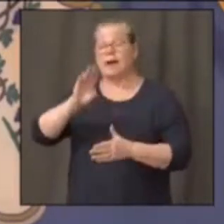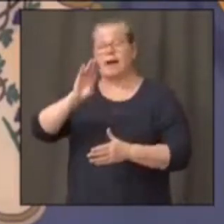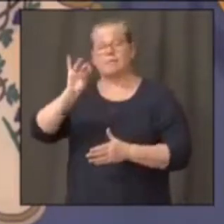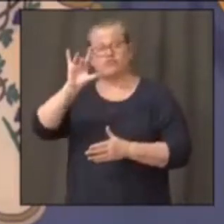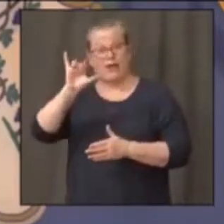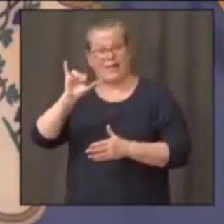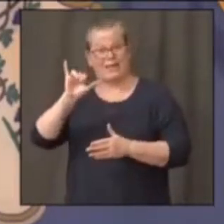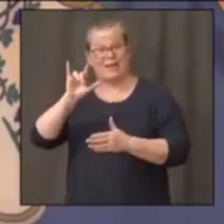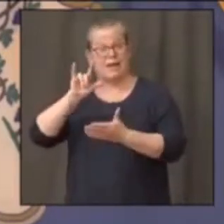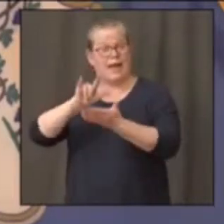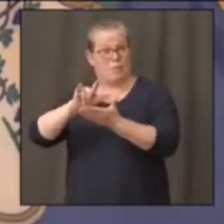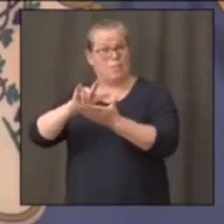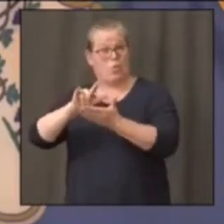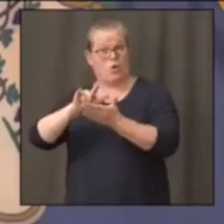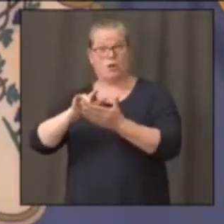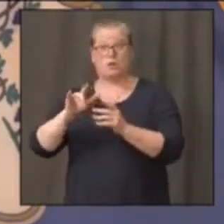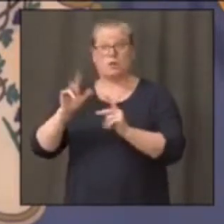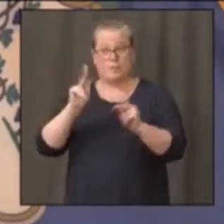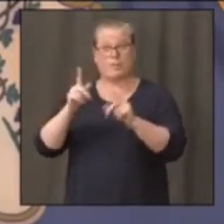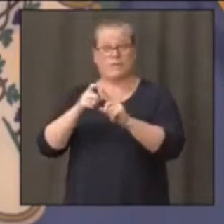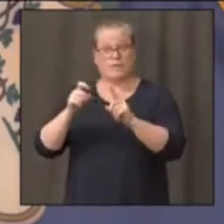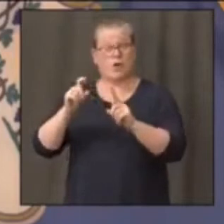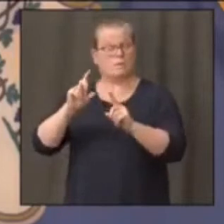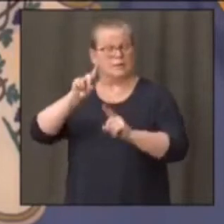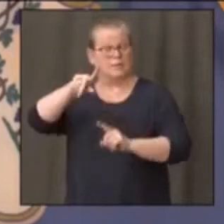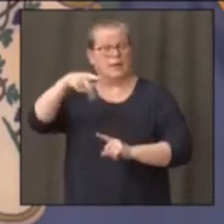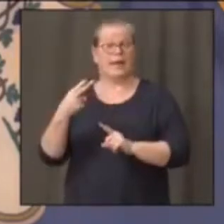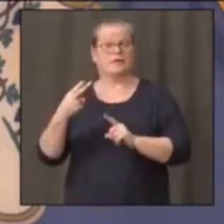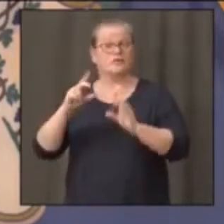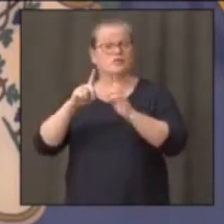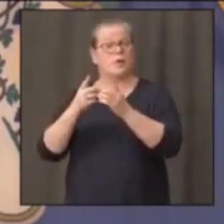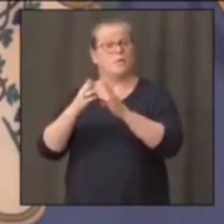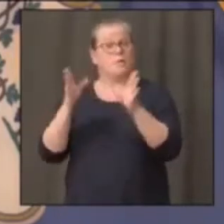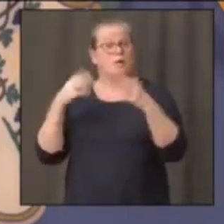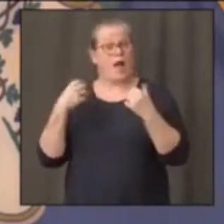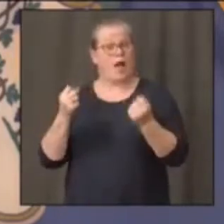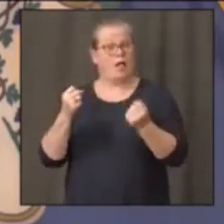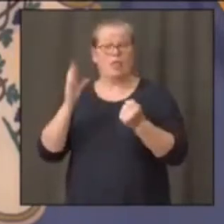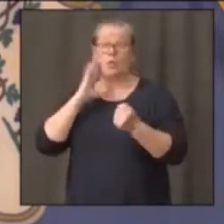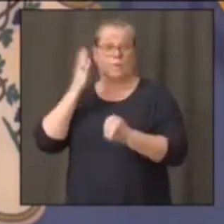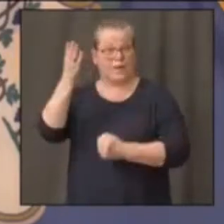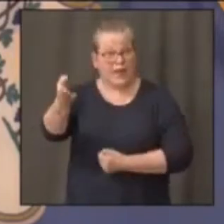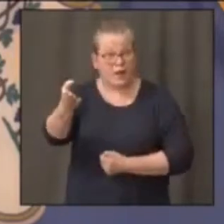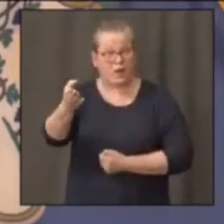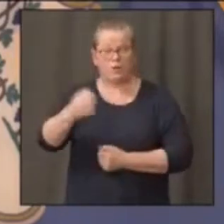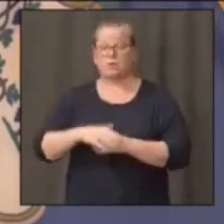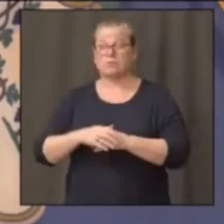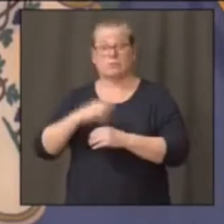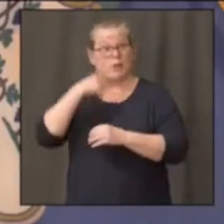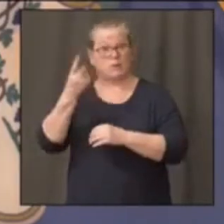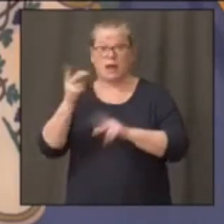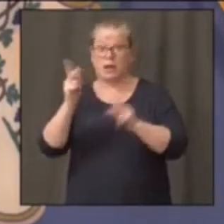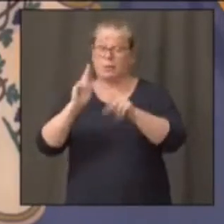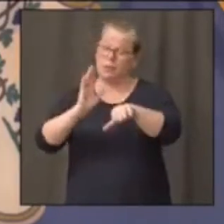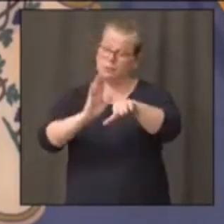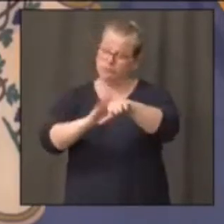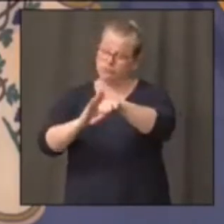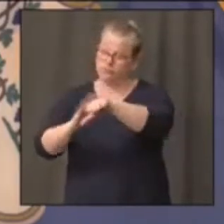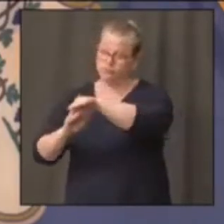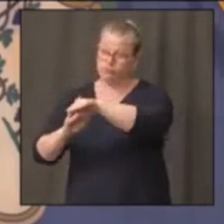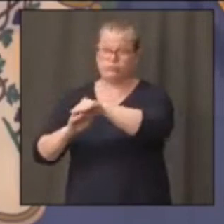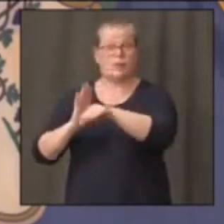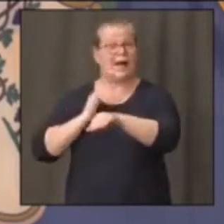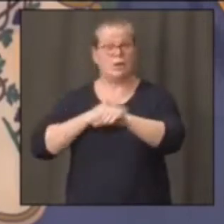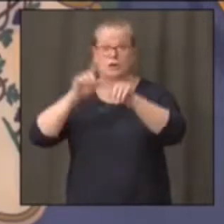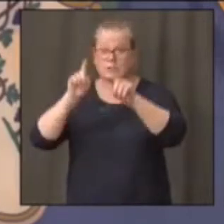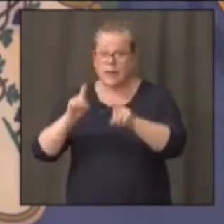is mandatory. And I'd like to think, given our experience over the last 4 months, that people will follow that and there won't be any